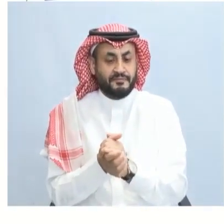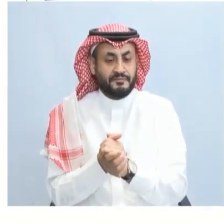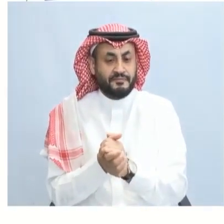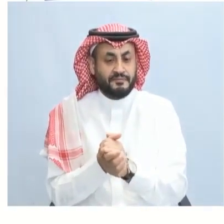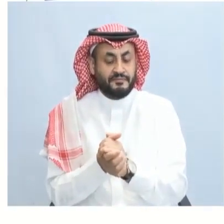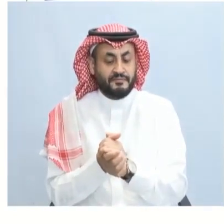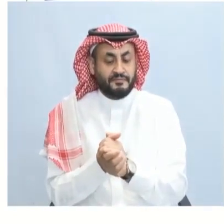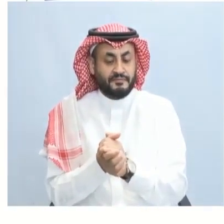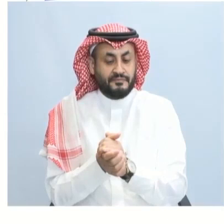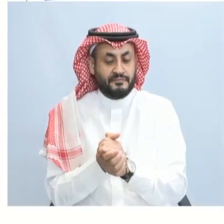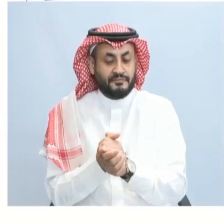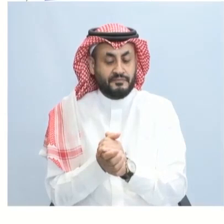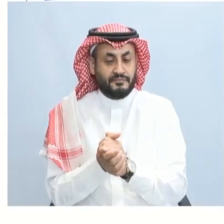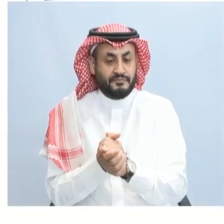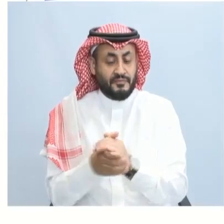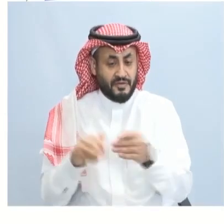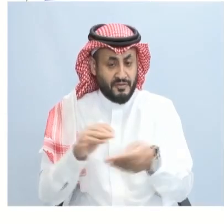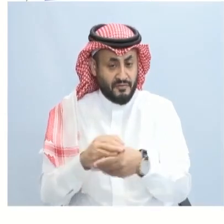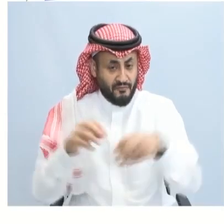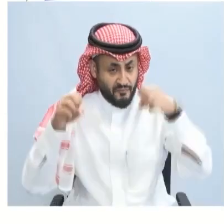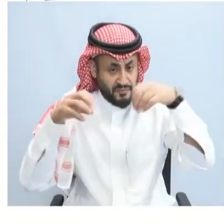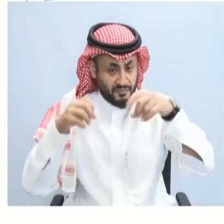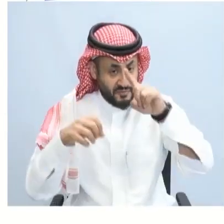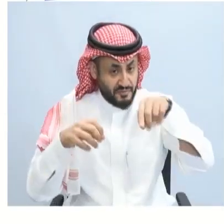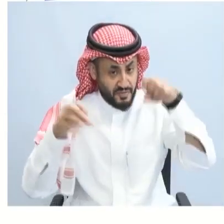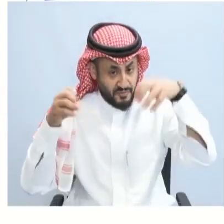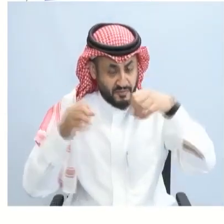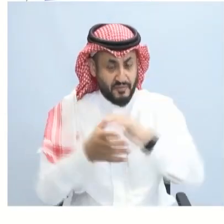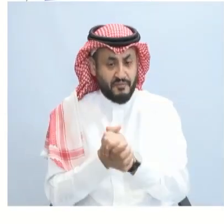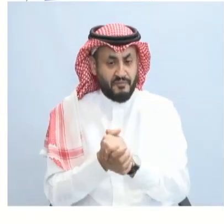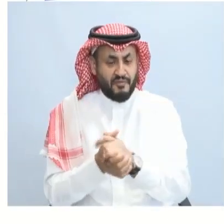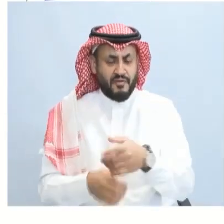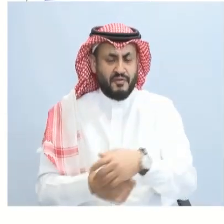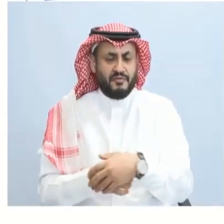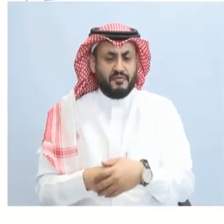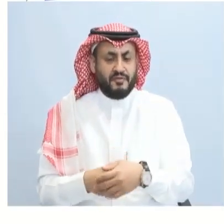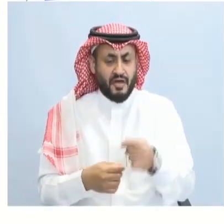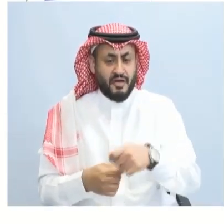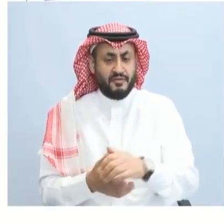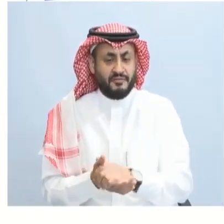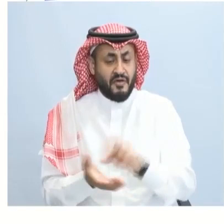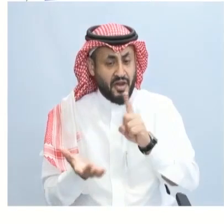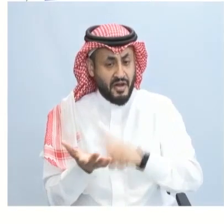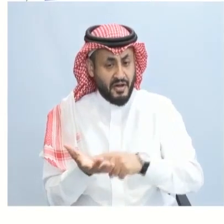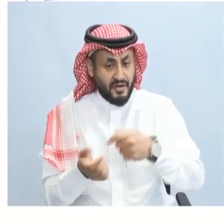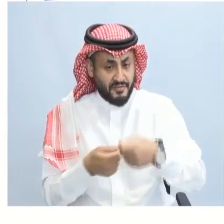when we say that we put money aside for a rainy day, it means usually until I need the money.